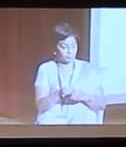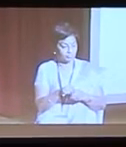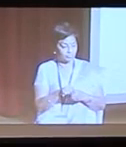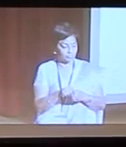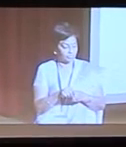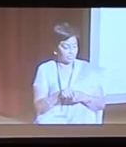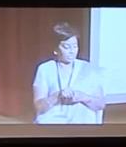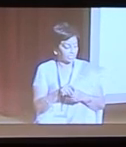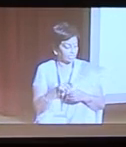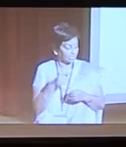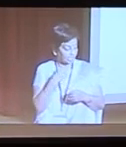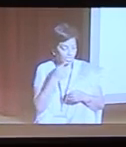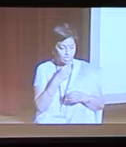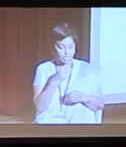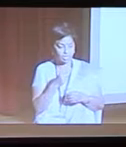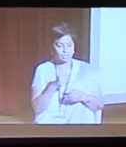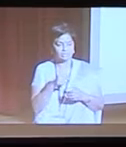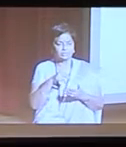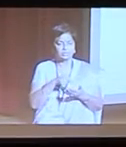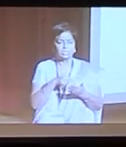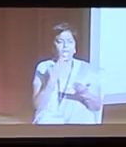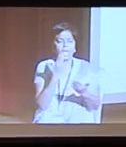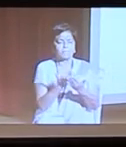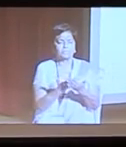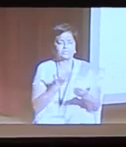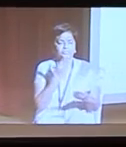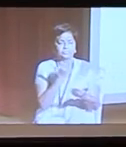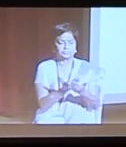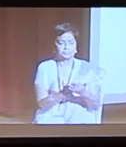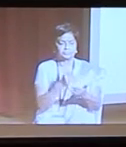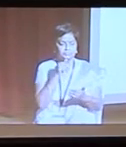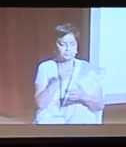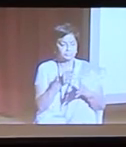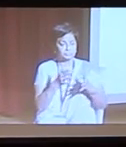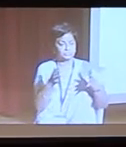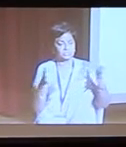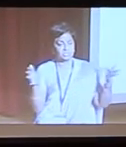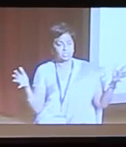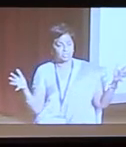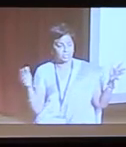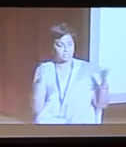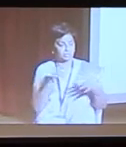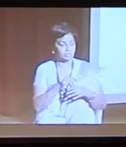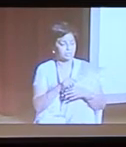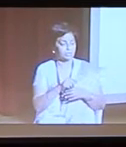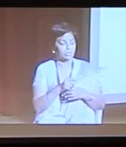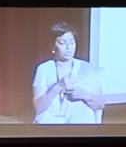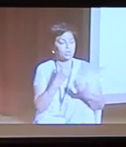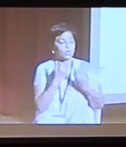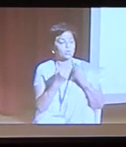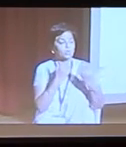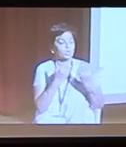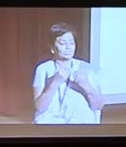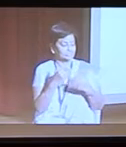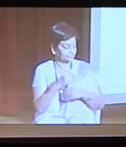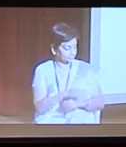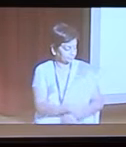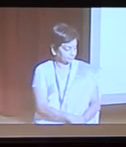low-cost stand and a smartphone application instead of a large, heavy, and expensive talking